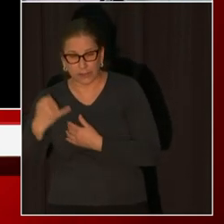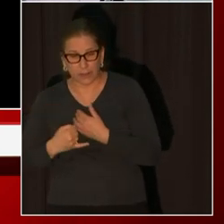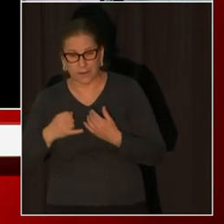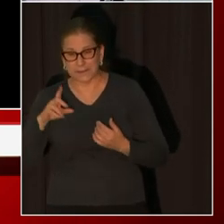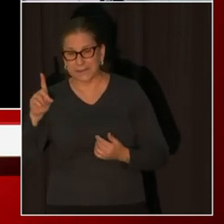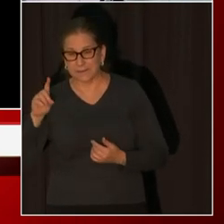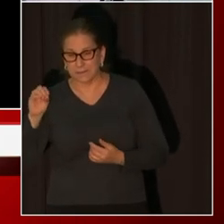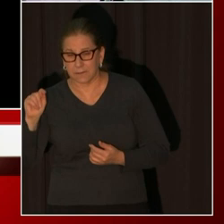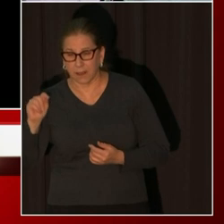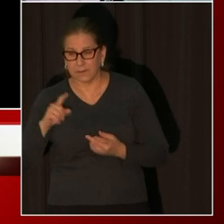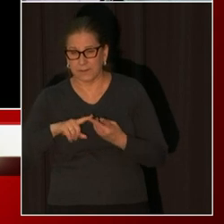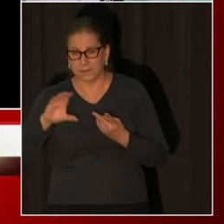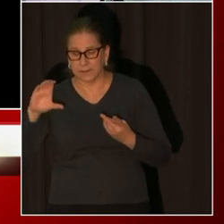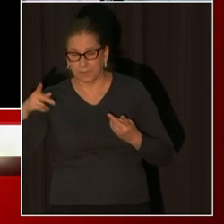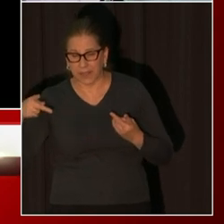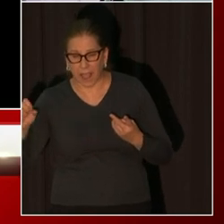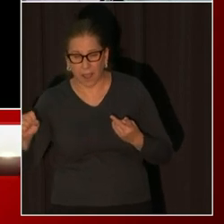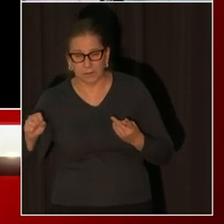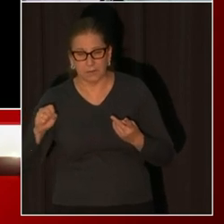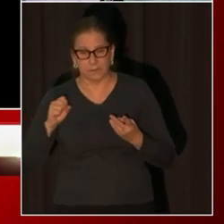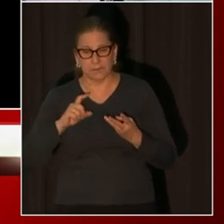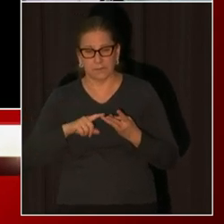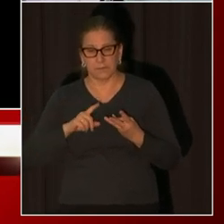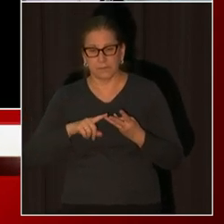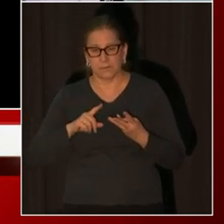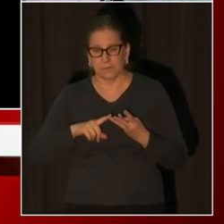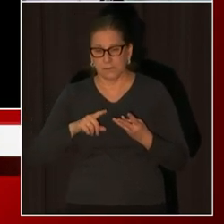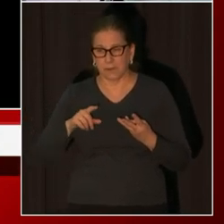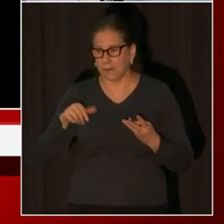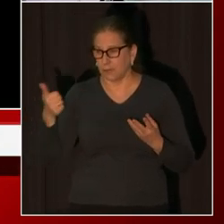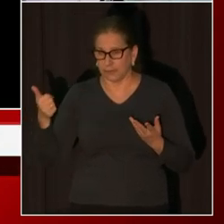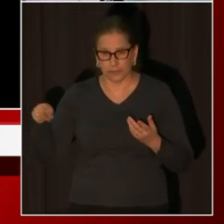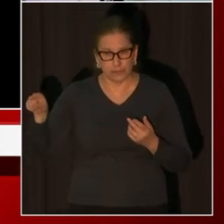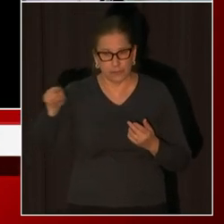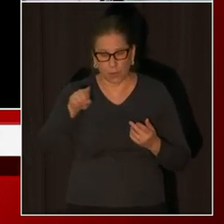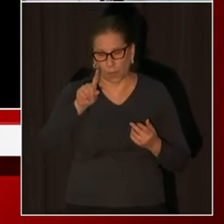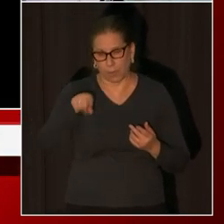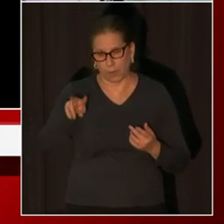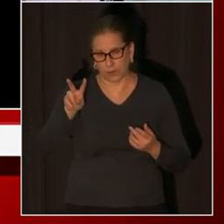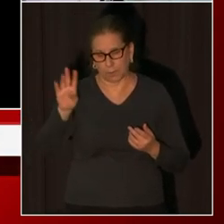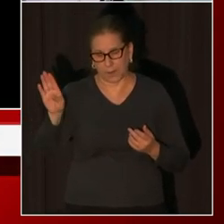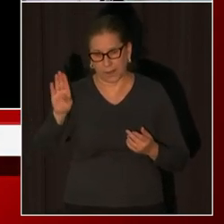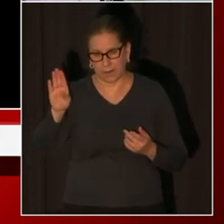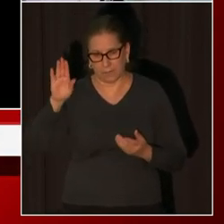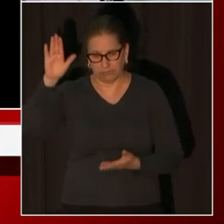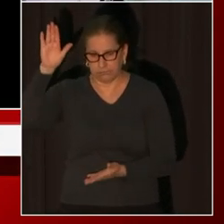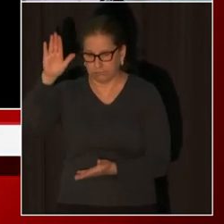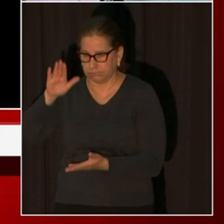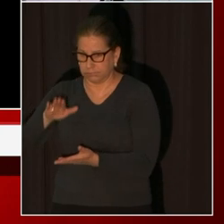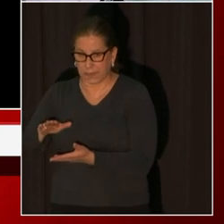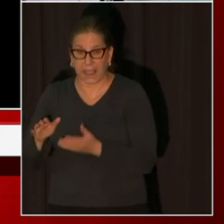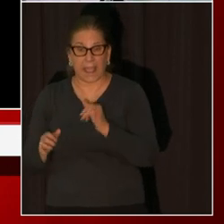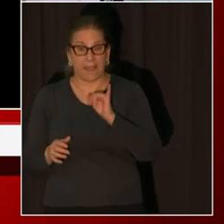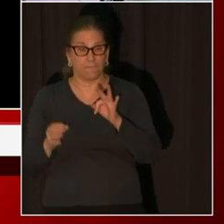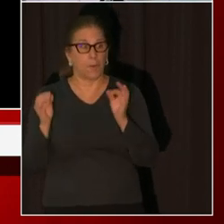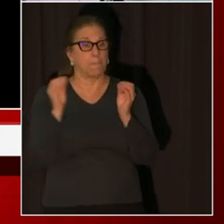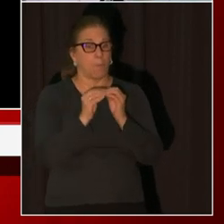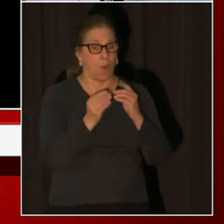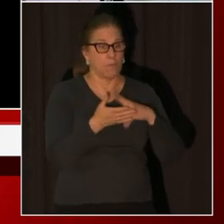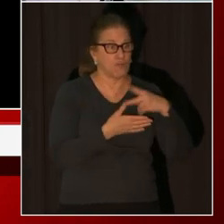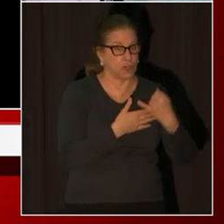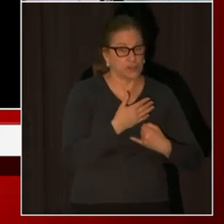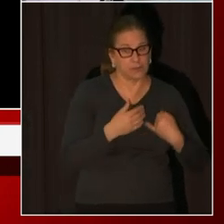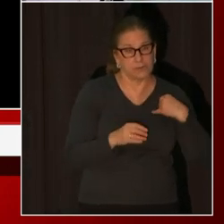would get to $1.2 billion. Or if we cut all the DMPED capital projects, the new